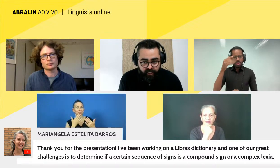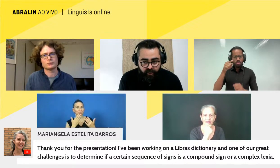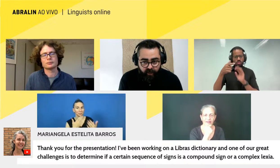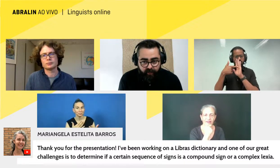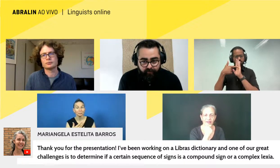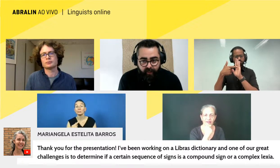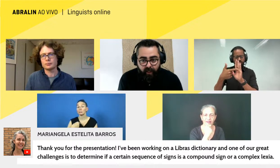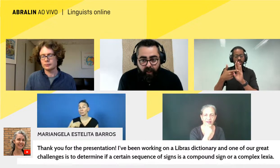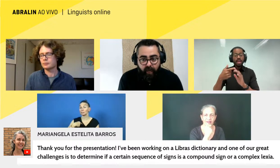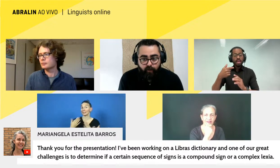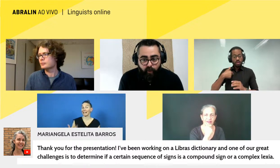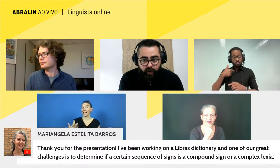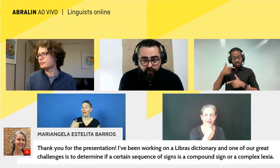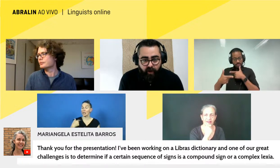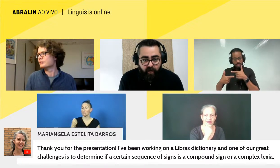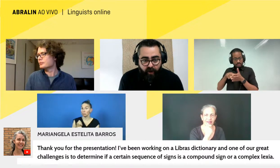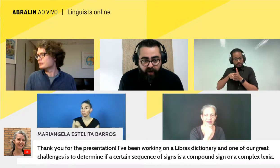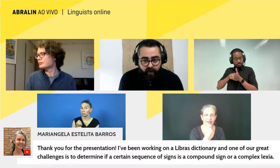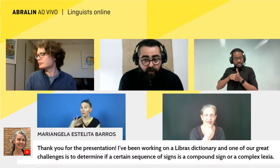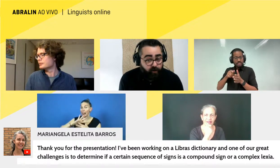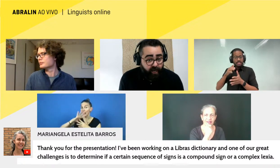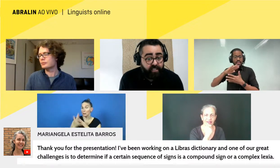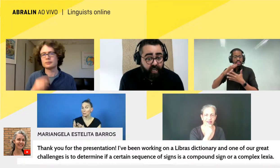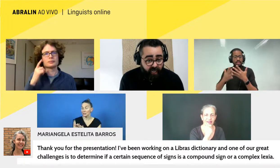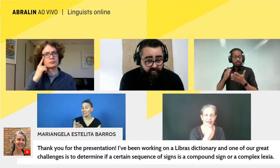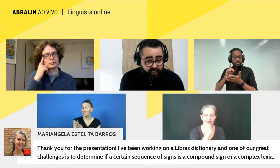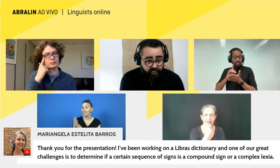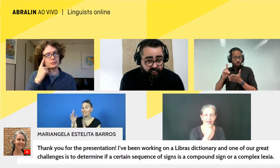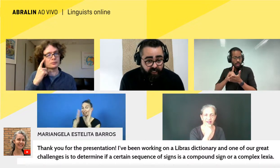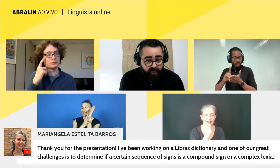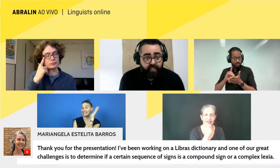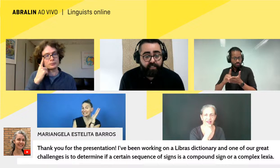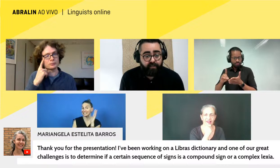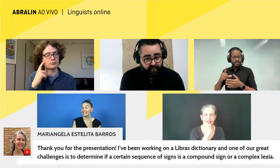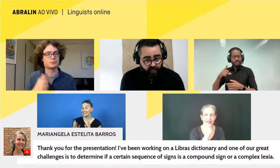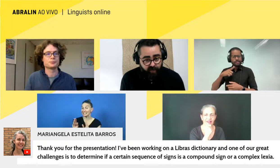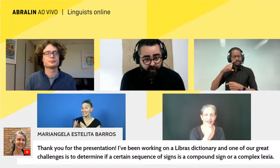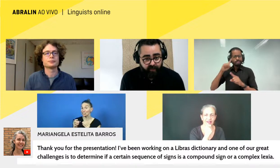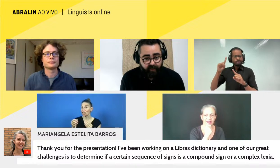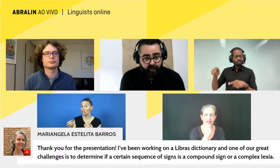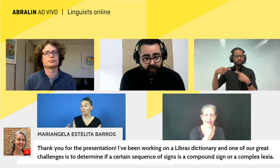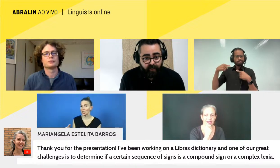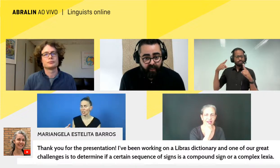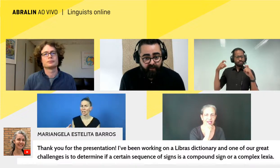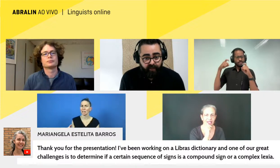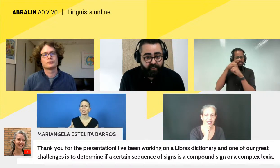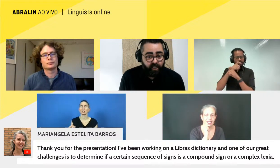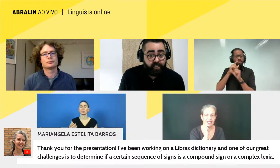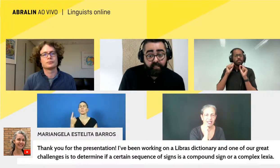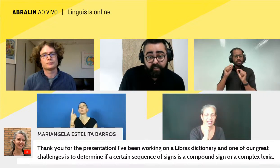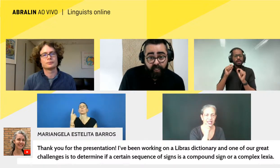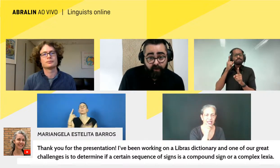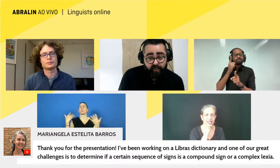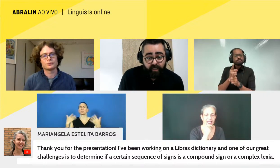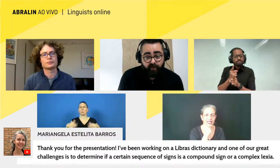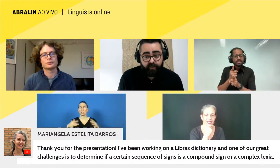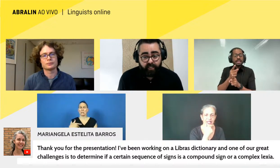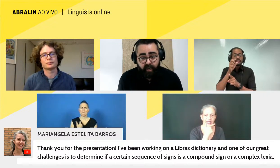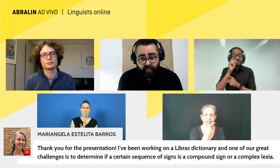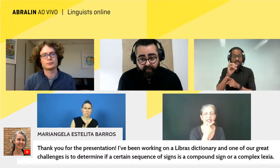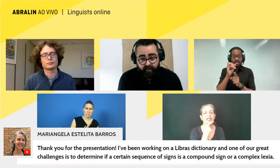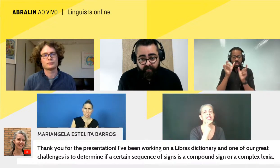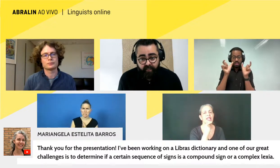Libris dictionary, and one of our great challenges is to determine if a certain sequence